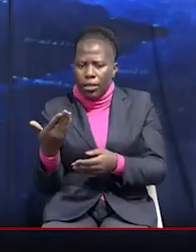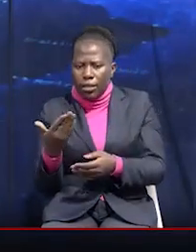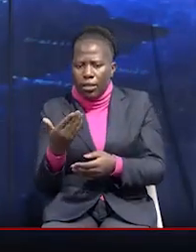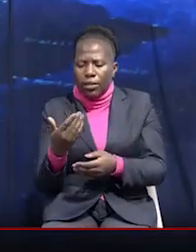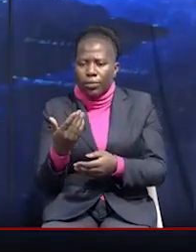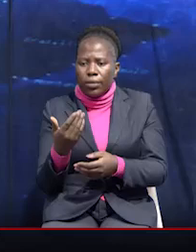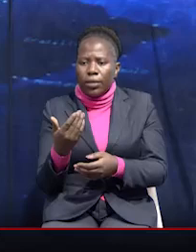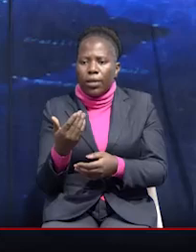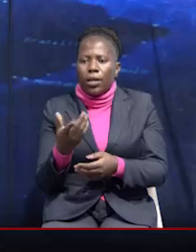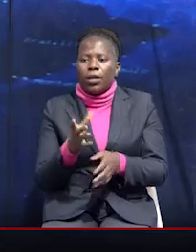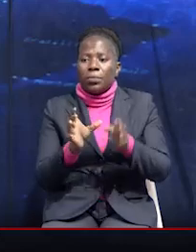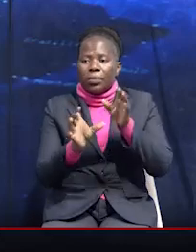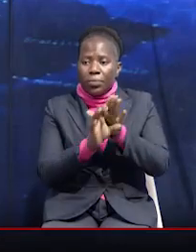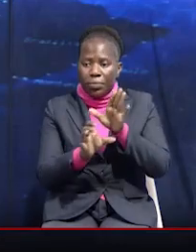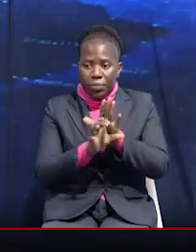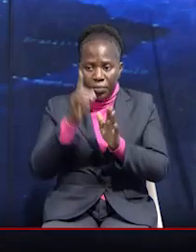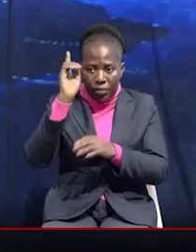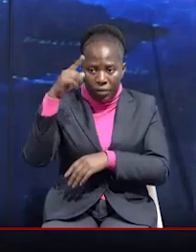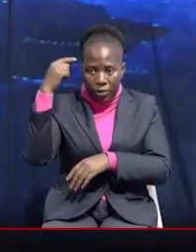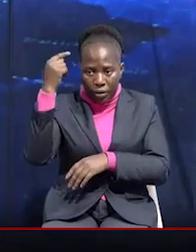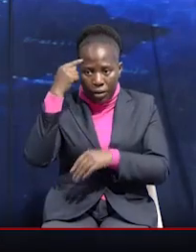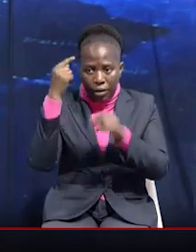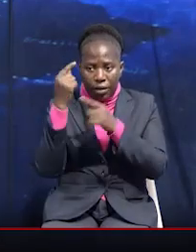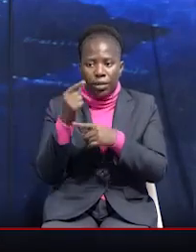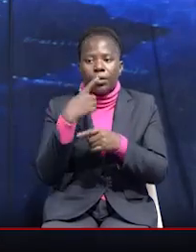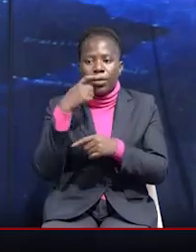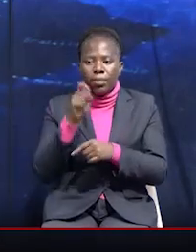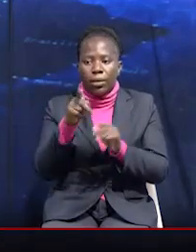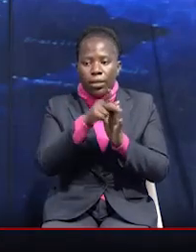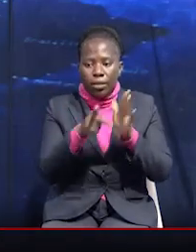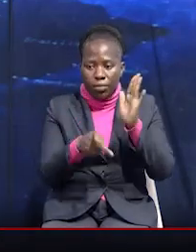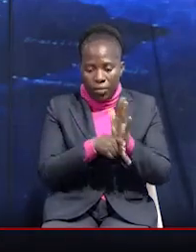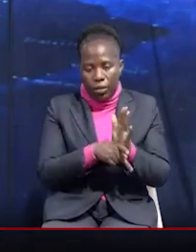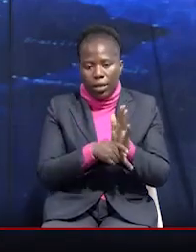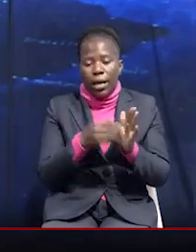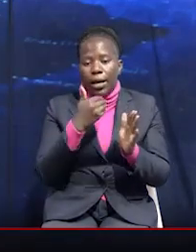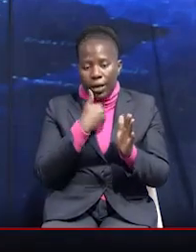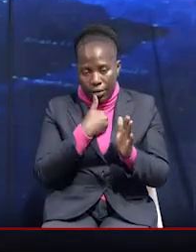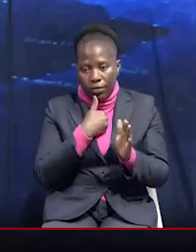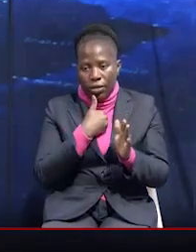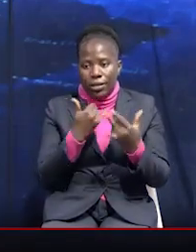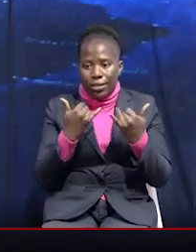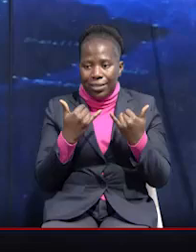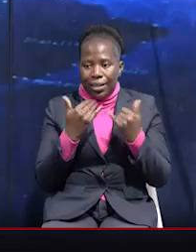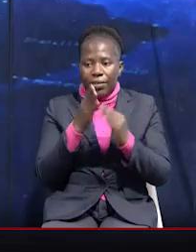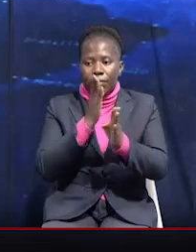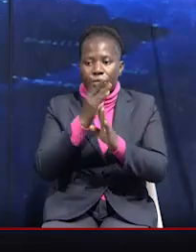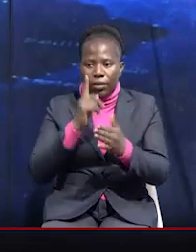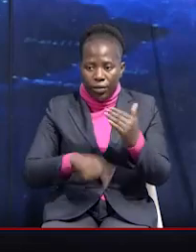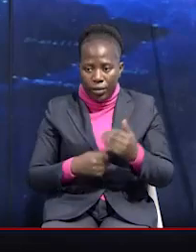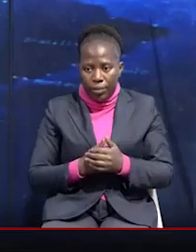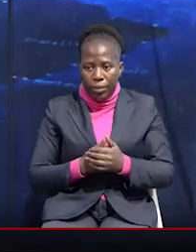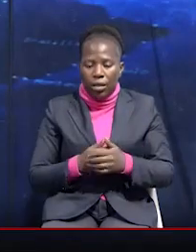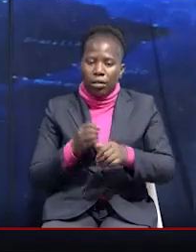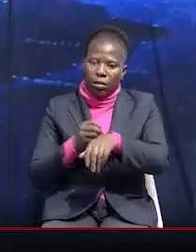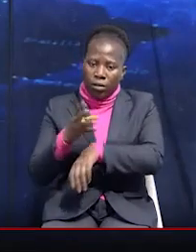anything, if you are to go with the government should come up with some policy moderating factor which should work now to incentivize